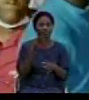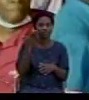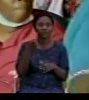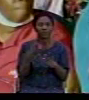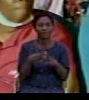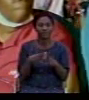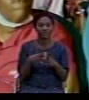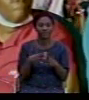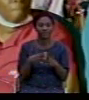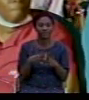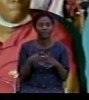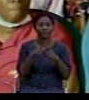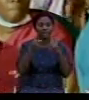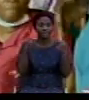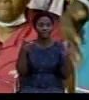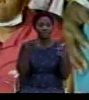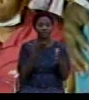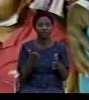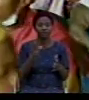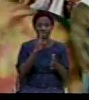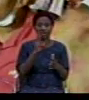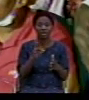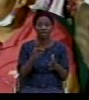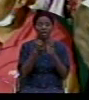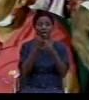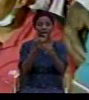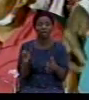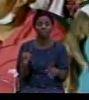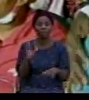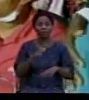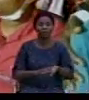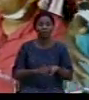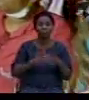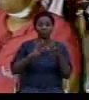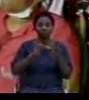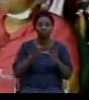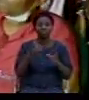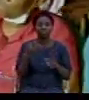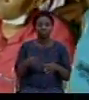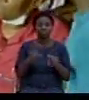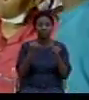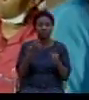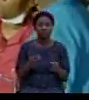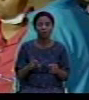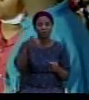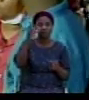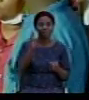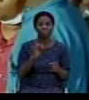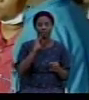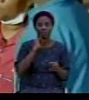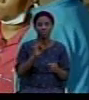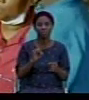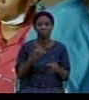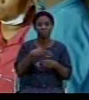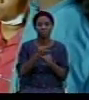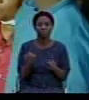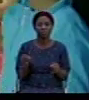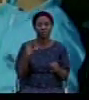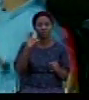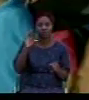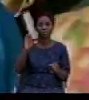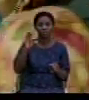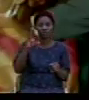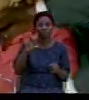are happening online. The power of God is making crutches to also go up in